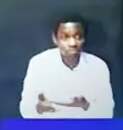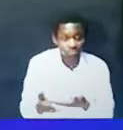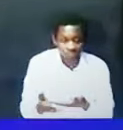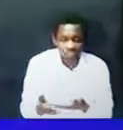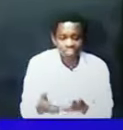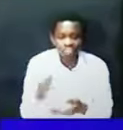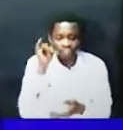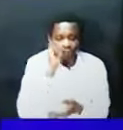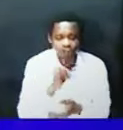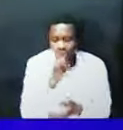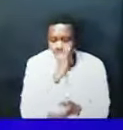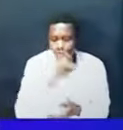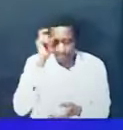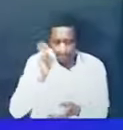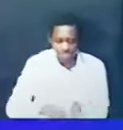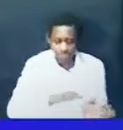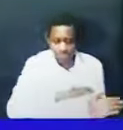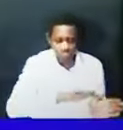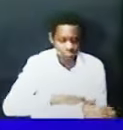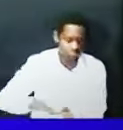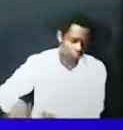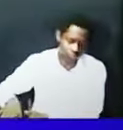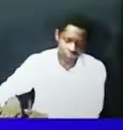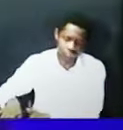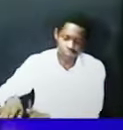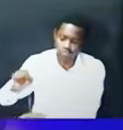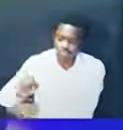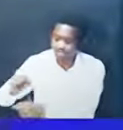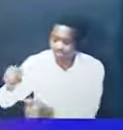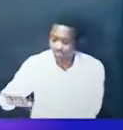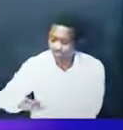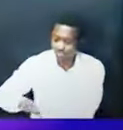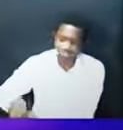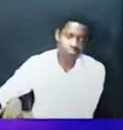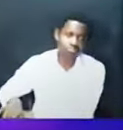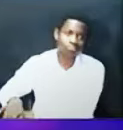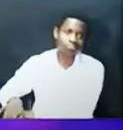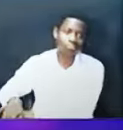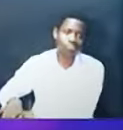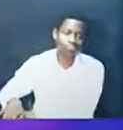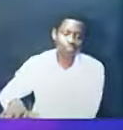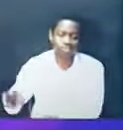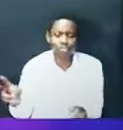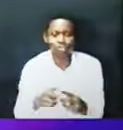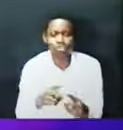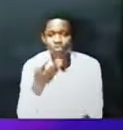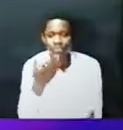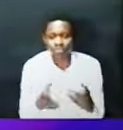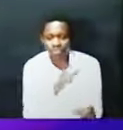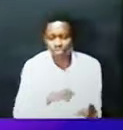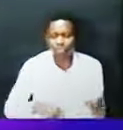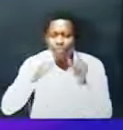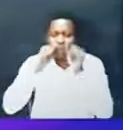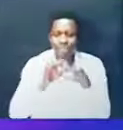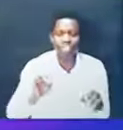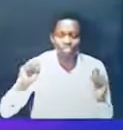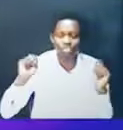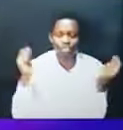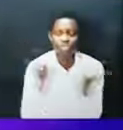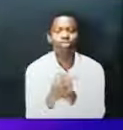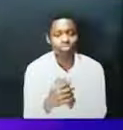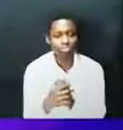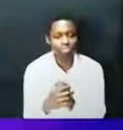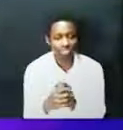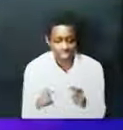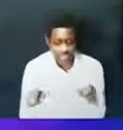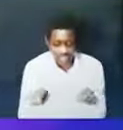pushed aside. Wo no pe Israel ewiye na dwuma to obetena nchen. So may the Lord bless all of us as we